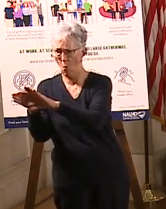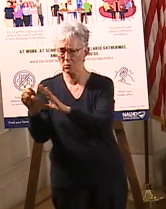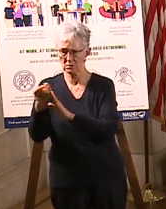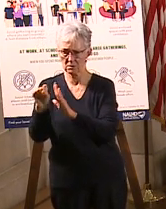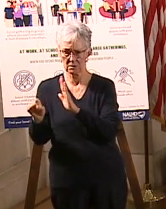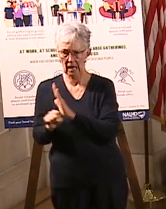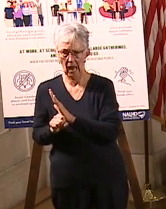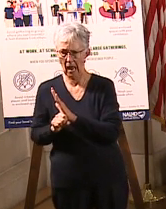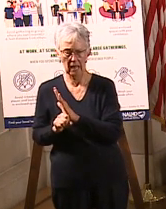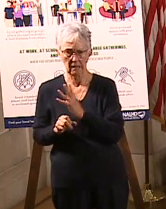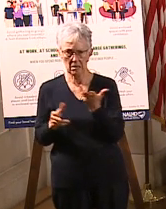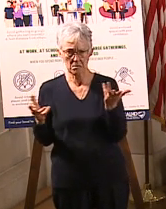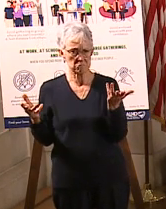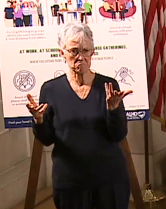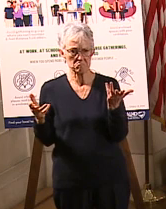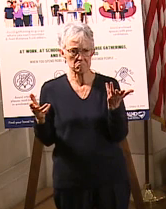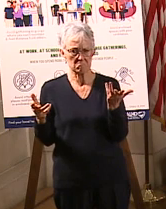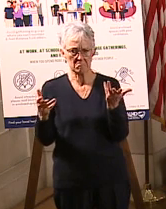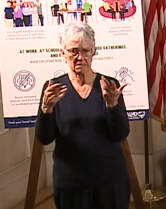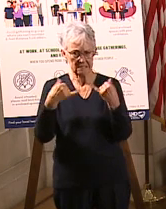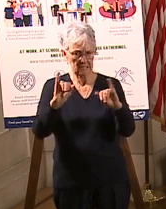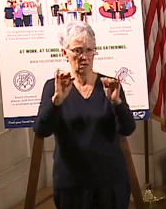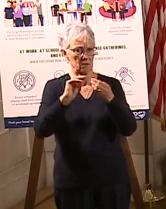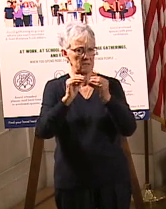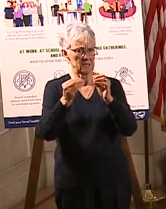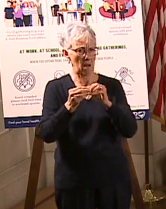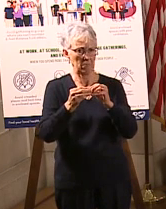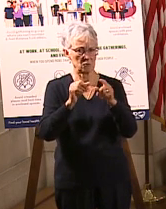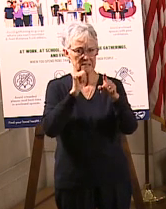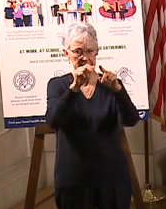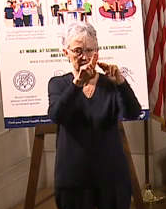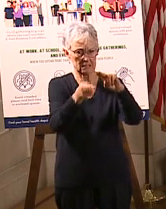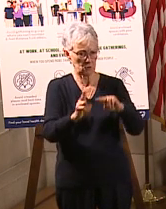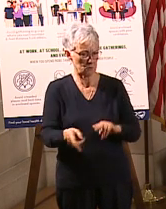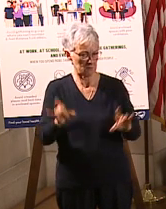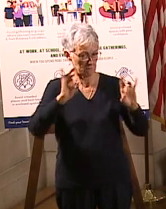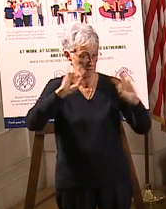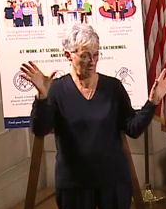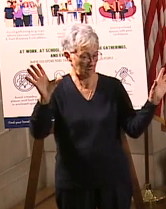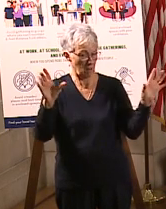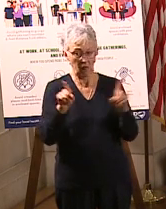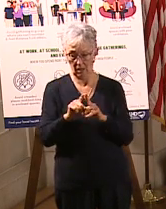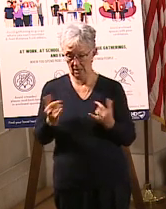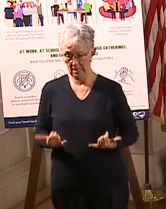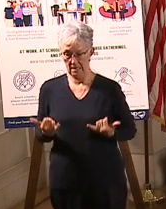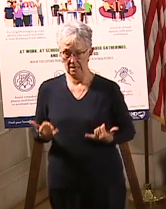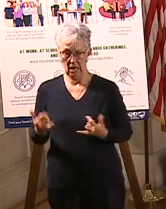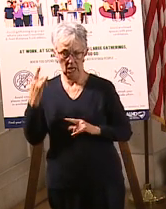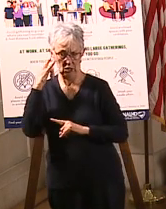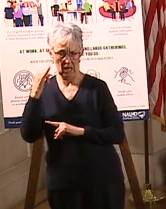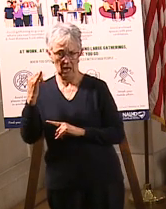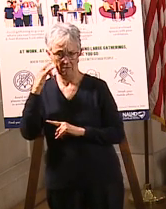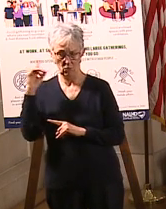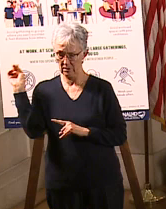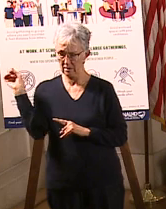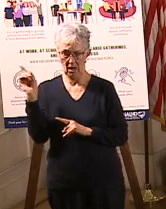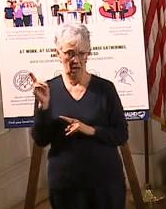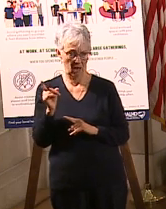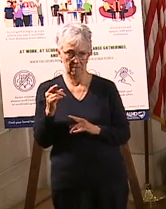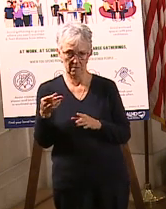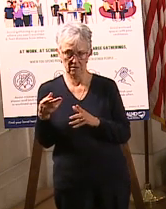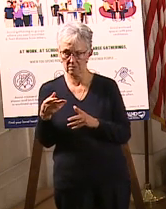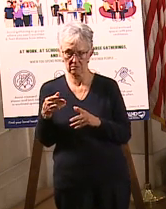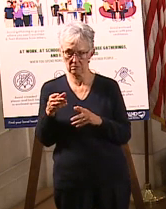like Iowa and Nebraska. And certainly right now, if you look, California, which has been a hard shutdown state for almost a year,